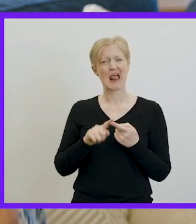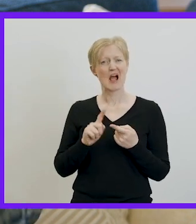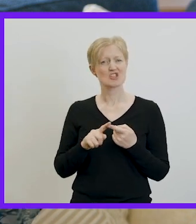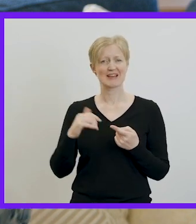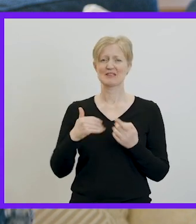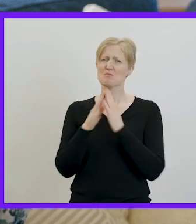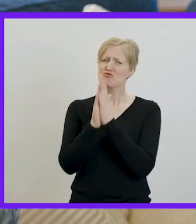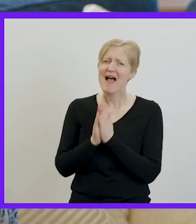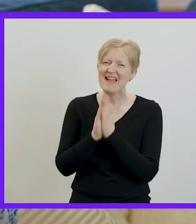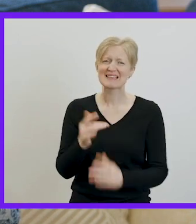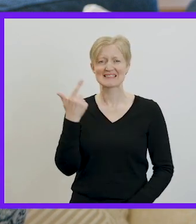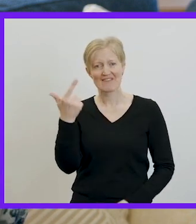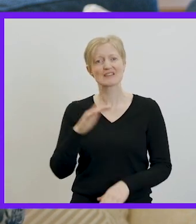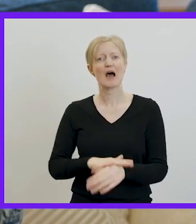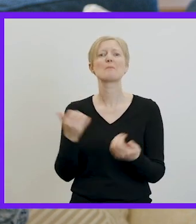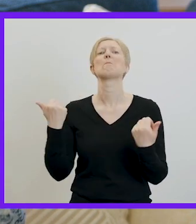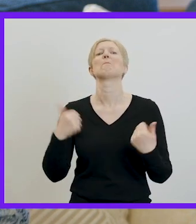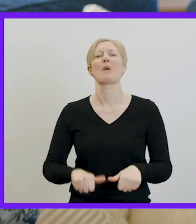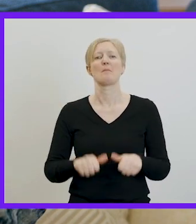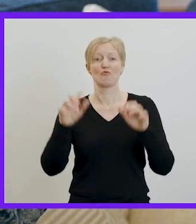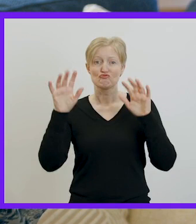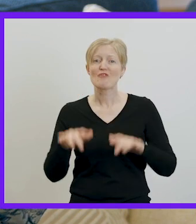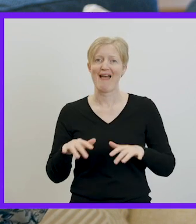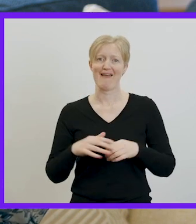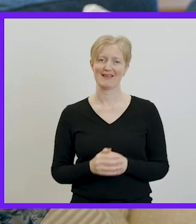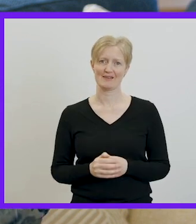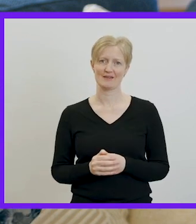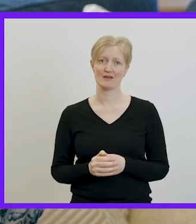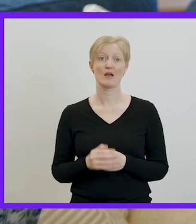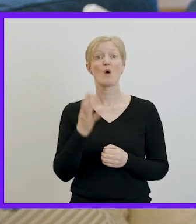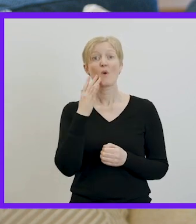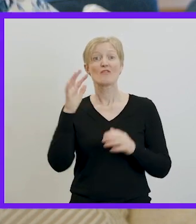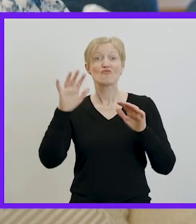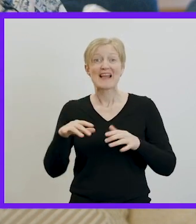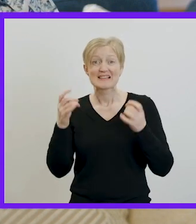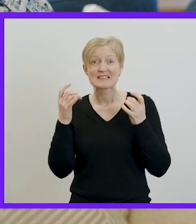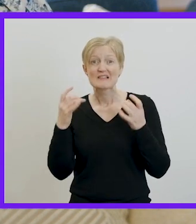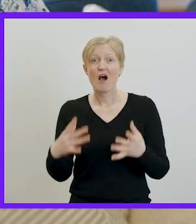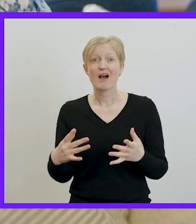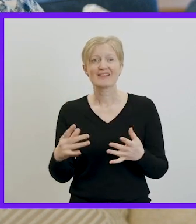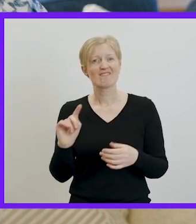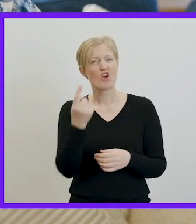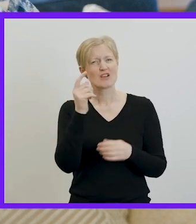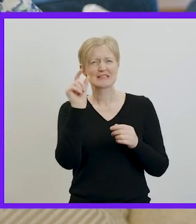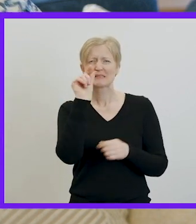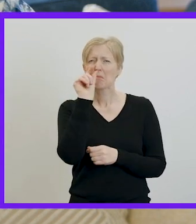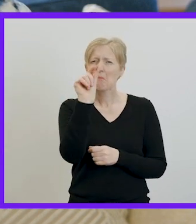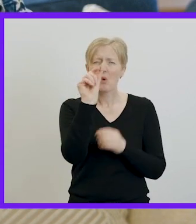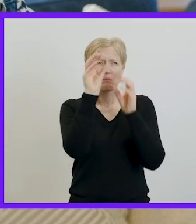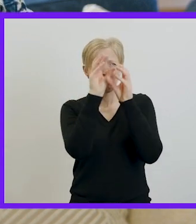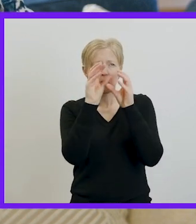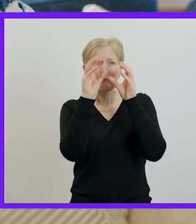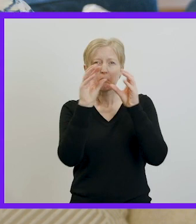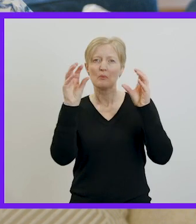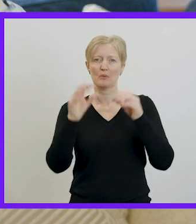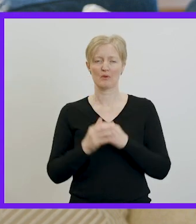had to pray seven times for the answer to come. And even when the answer came, it was just in the form of something very